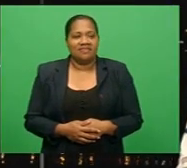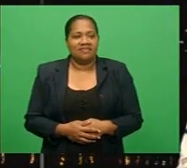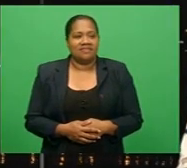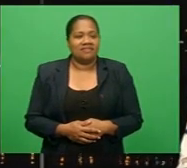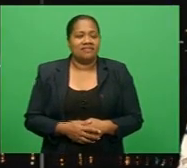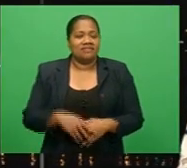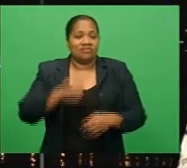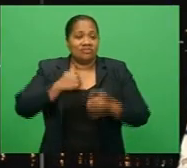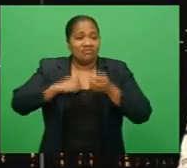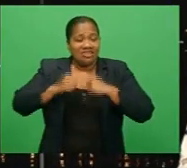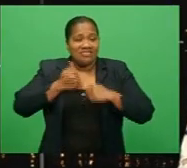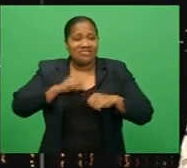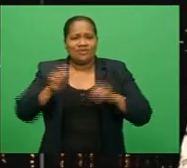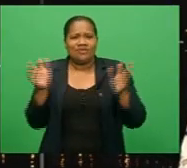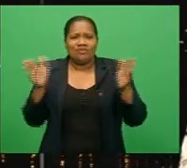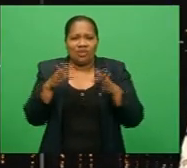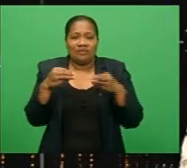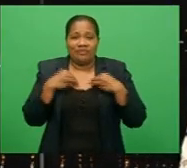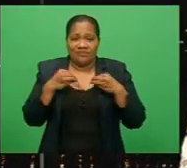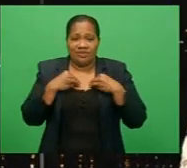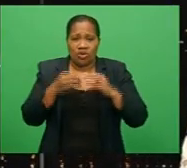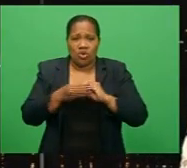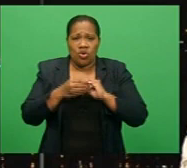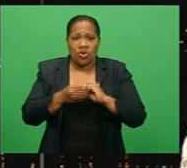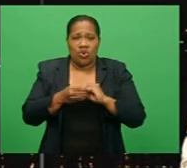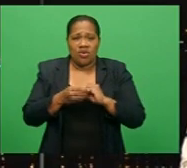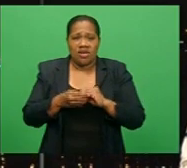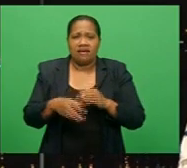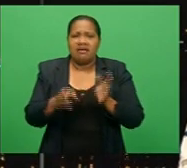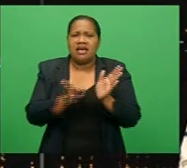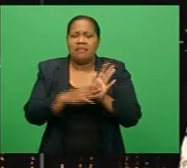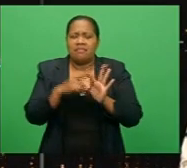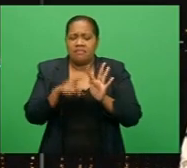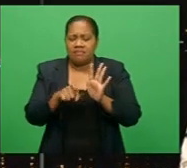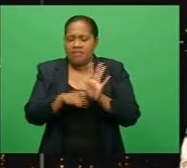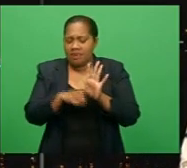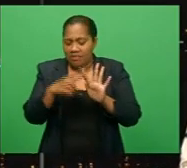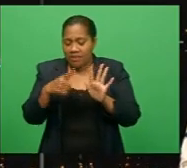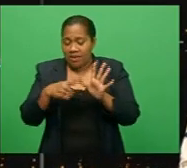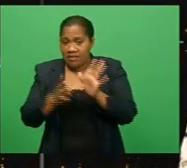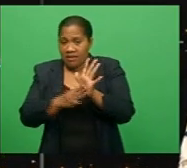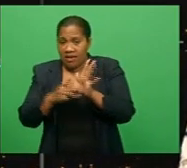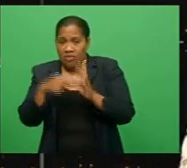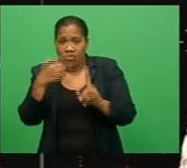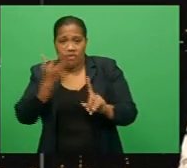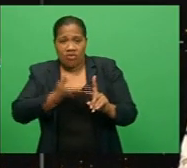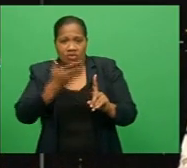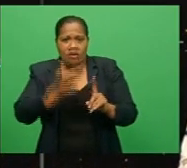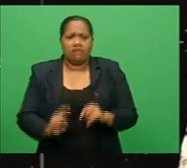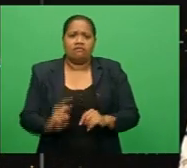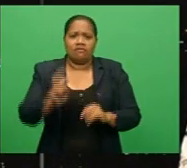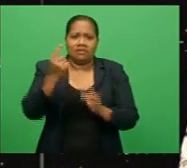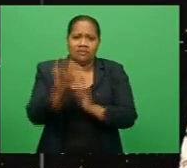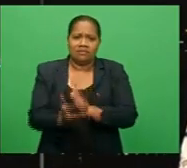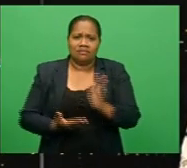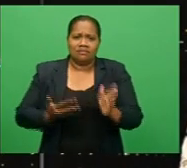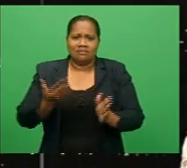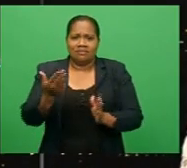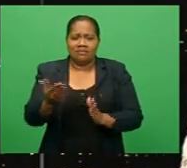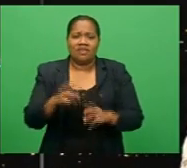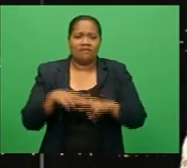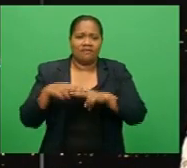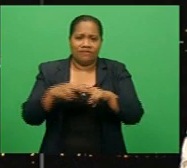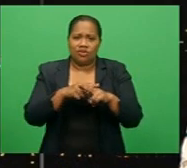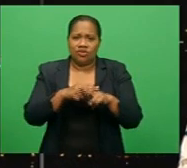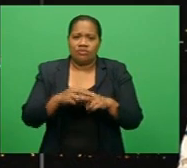of the past for small business owner Miriamo Lalakombatiki. Lalakombatiki is the first prize winner for the Fiji Bloom Business